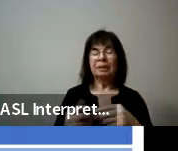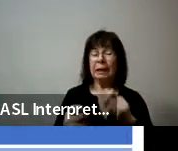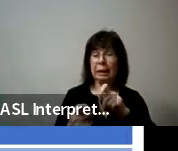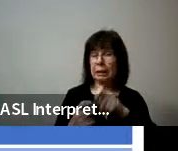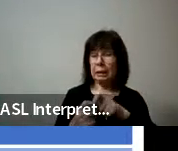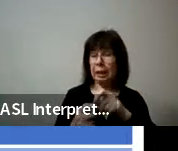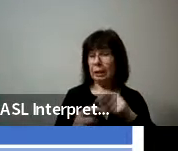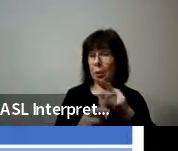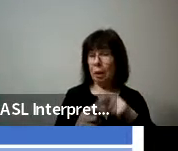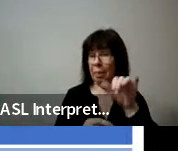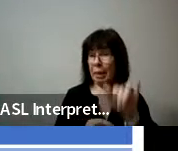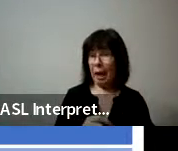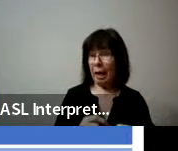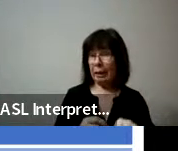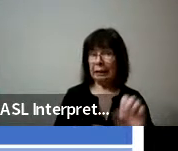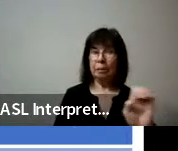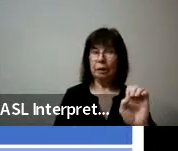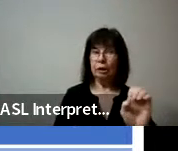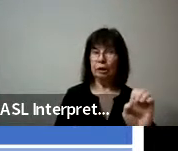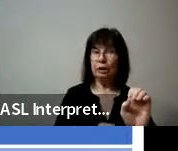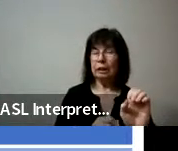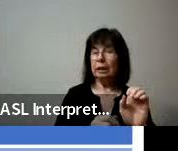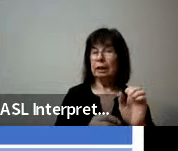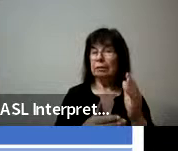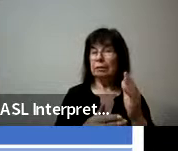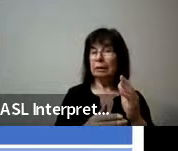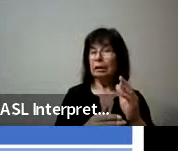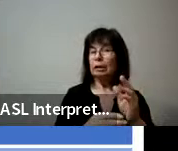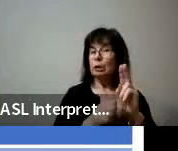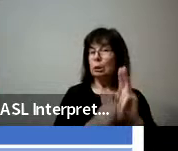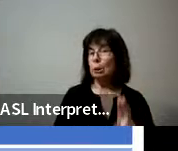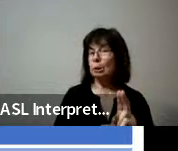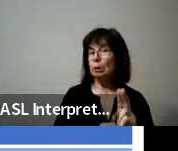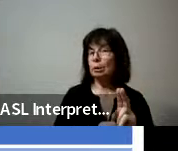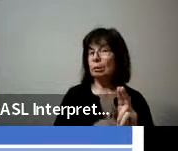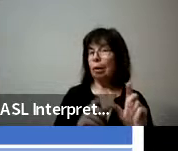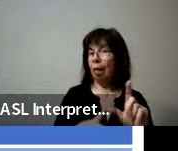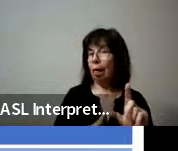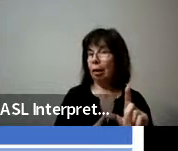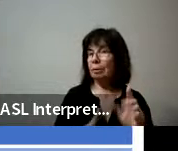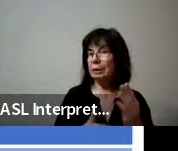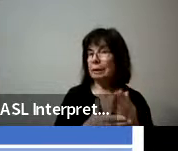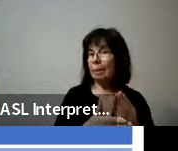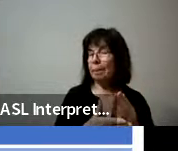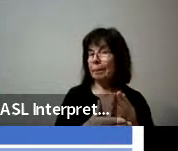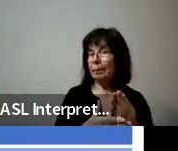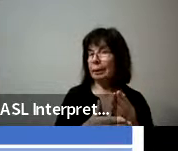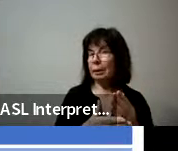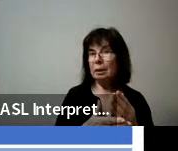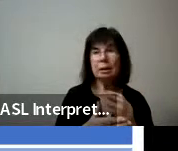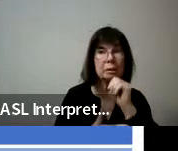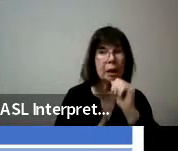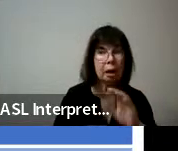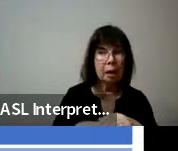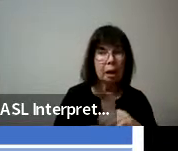emergency use authority is going to go away, but not on May 11th. Also,